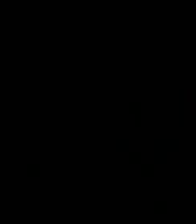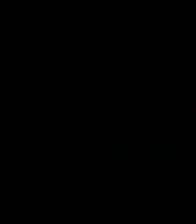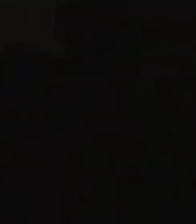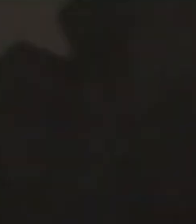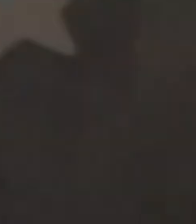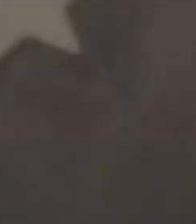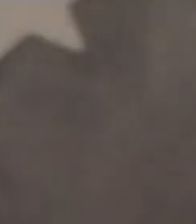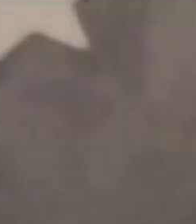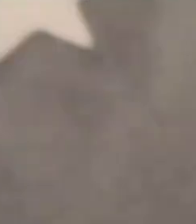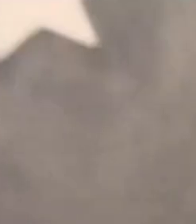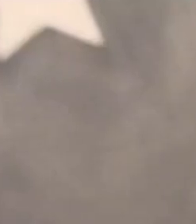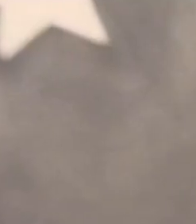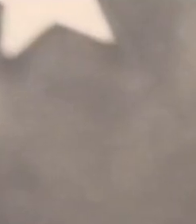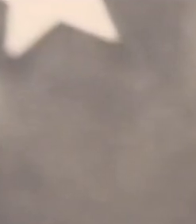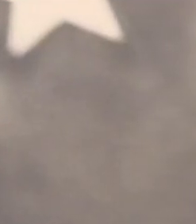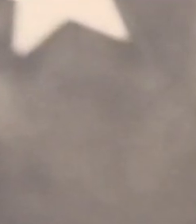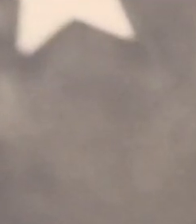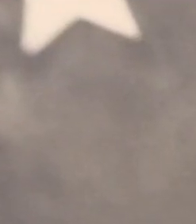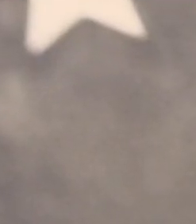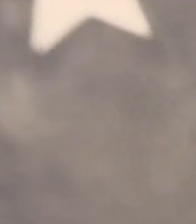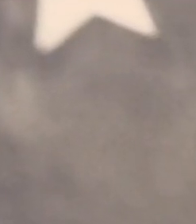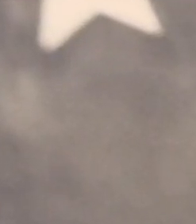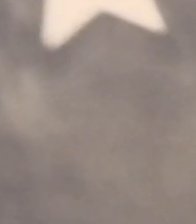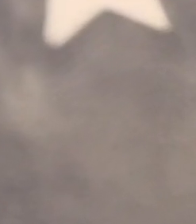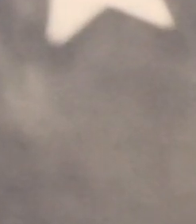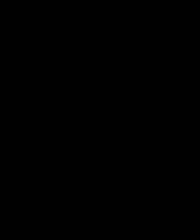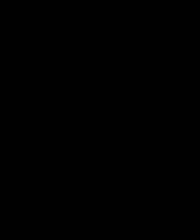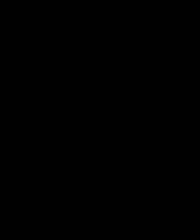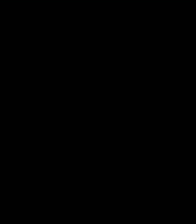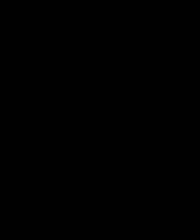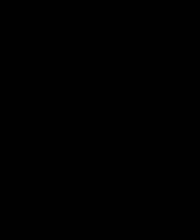I wandered the streets by myself. I was 6.